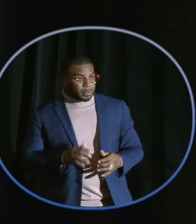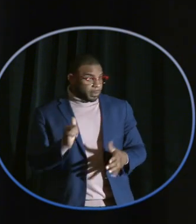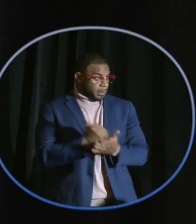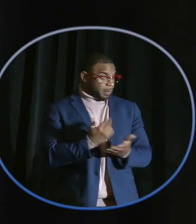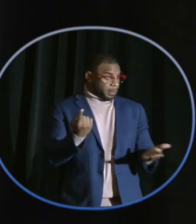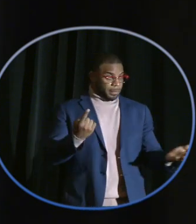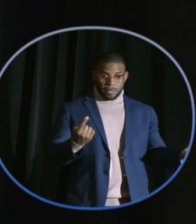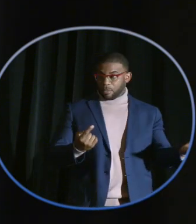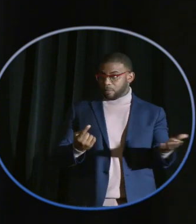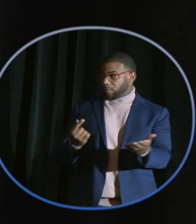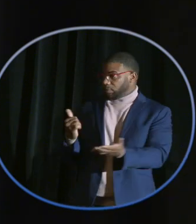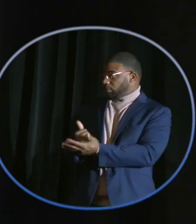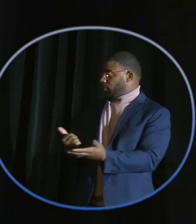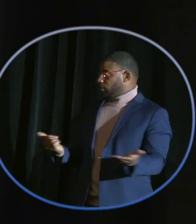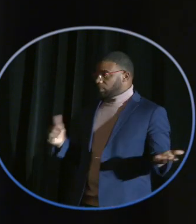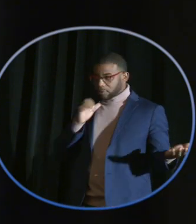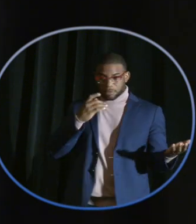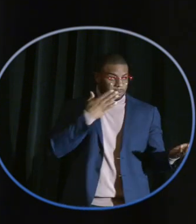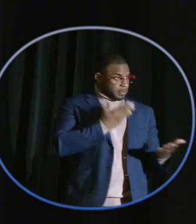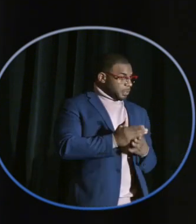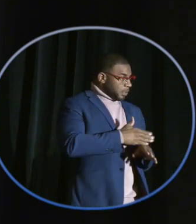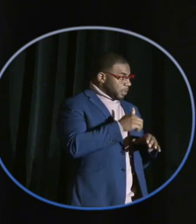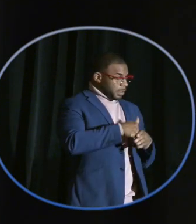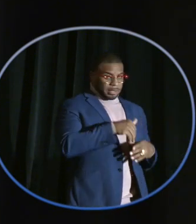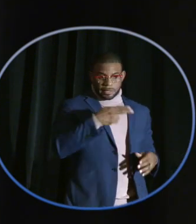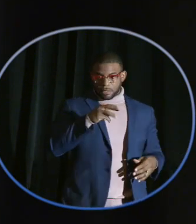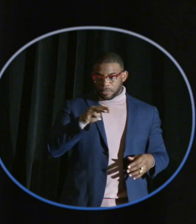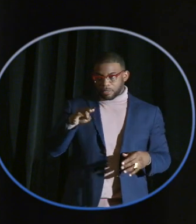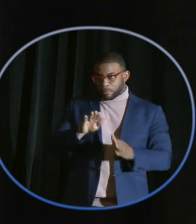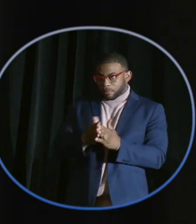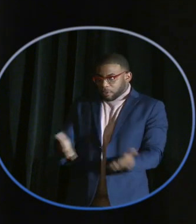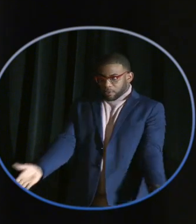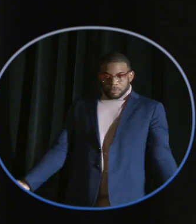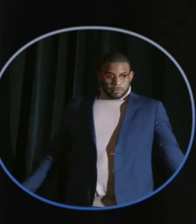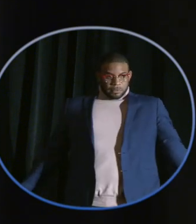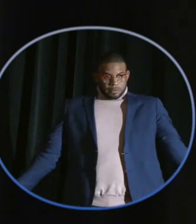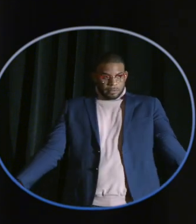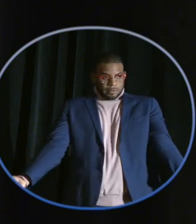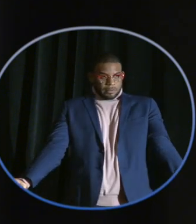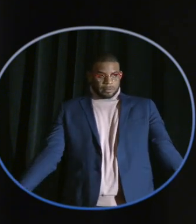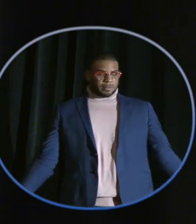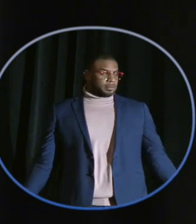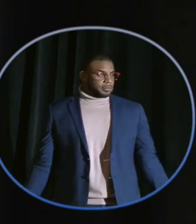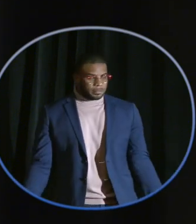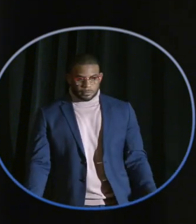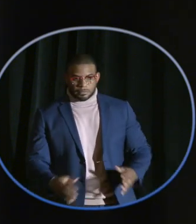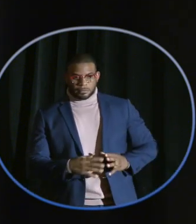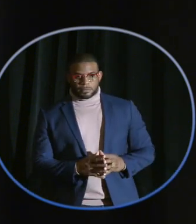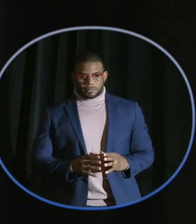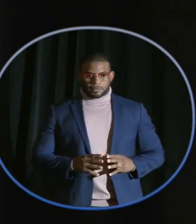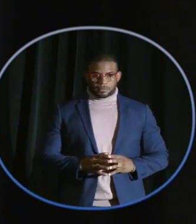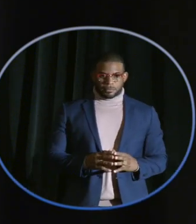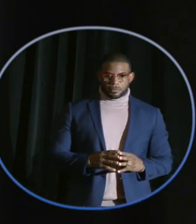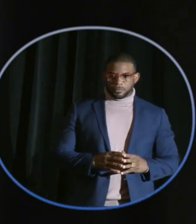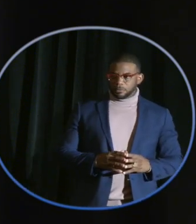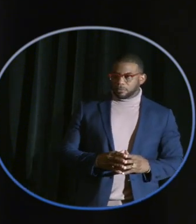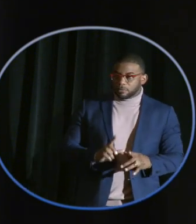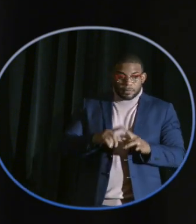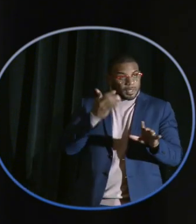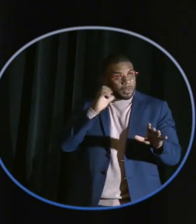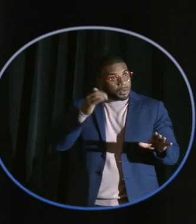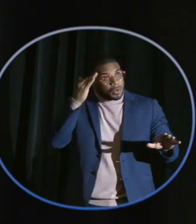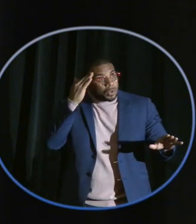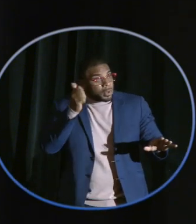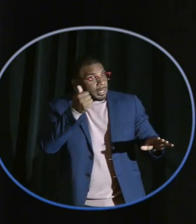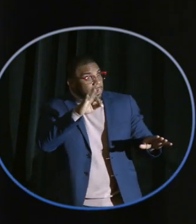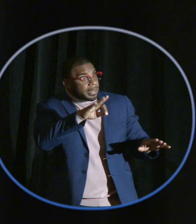Amen, somebody. Not every good song is in the hymn book. But who knew